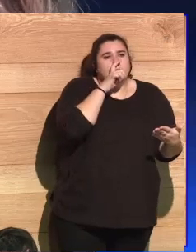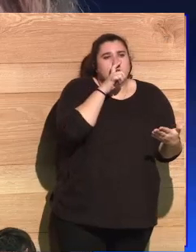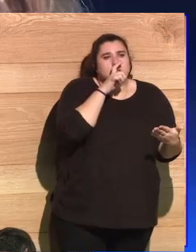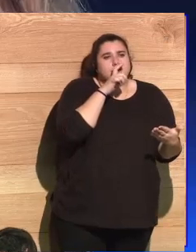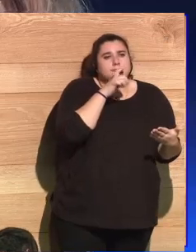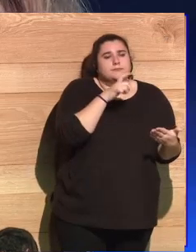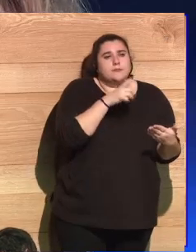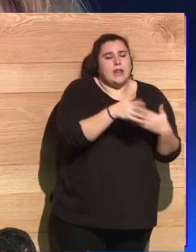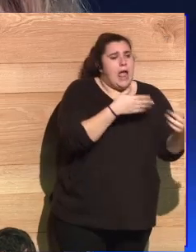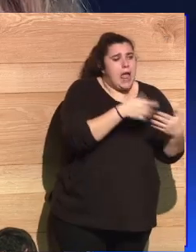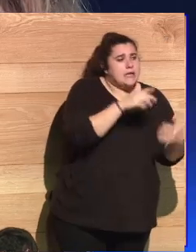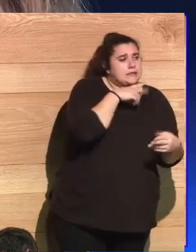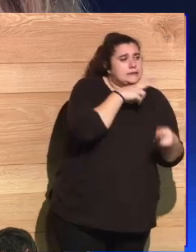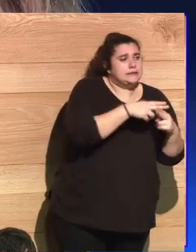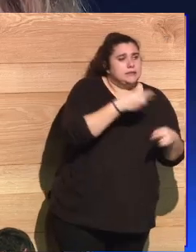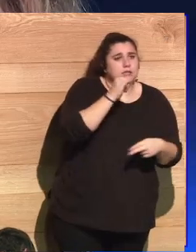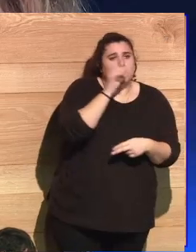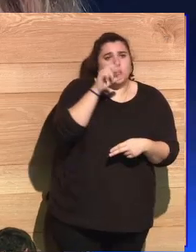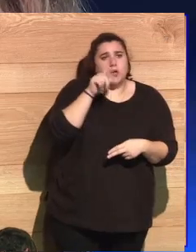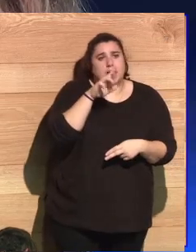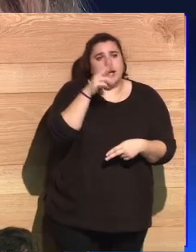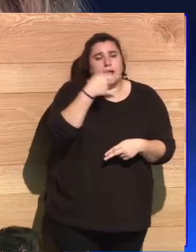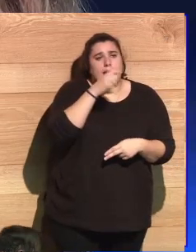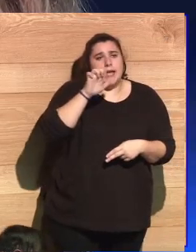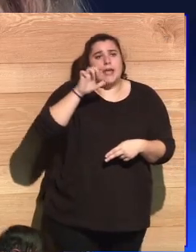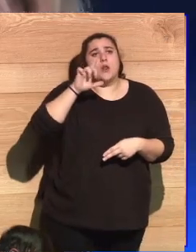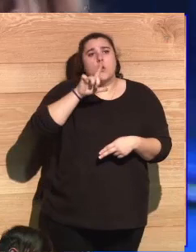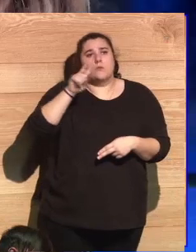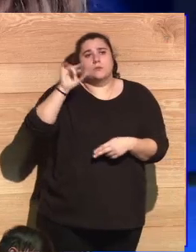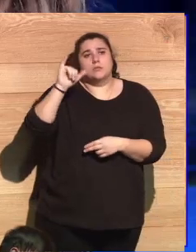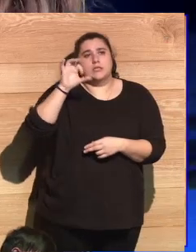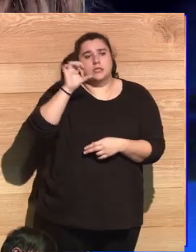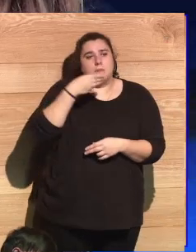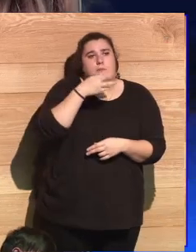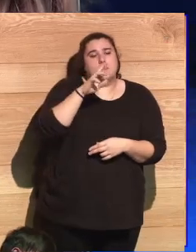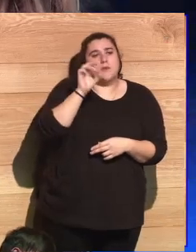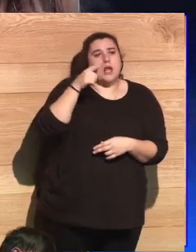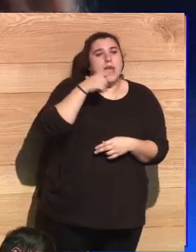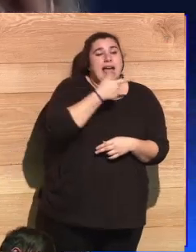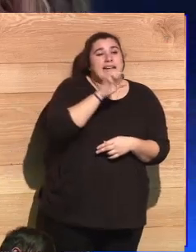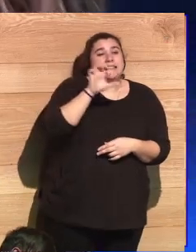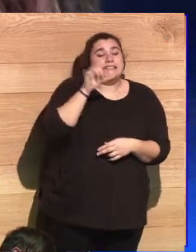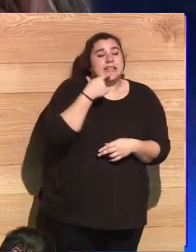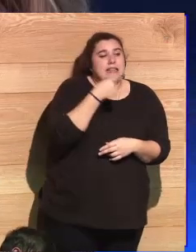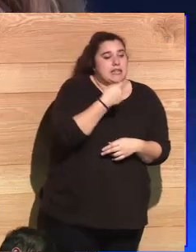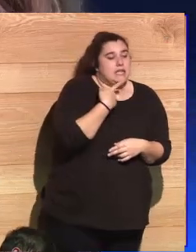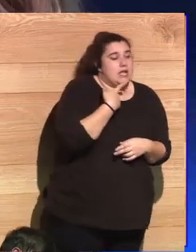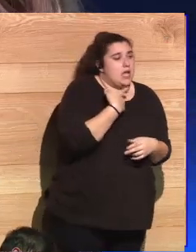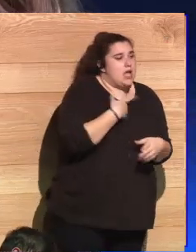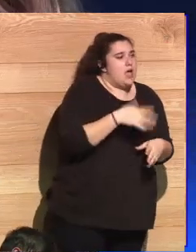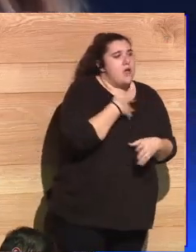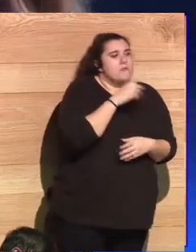Borges. He had a great line. He said, I've always imagined paradise as a kind of